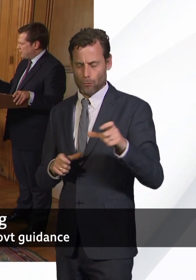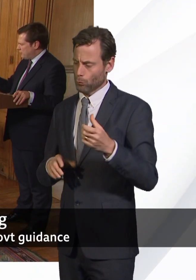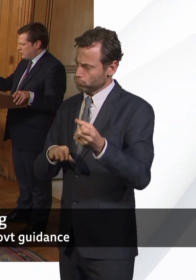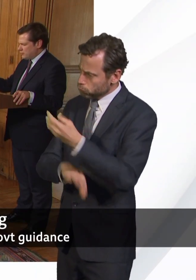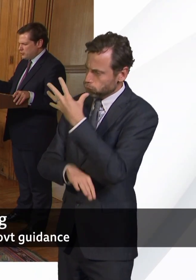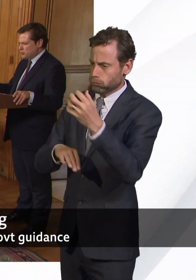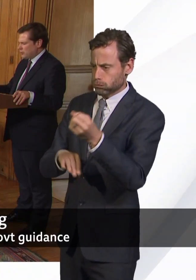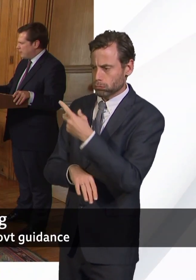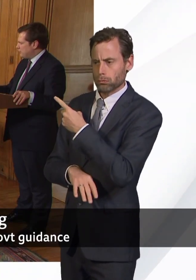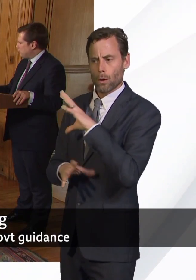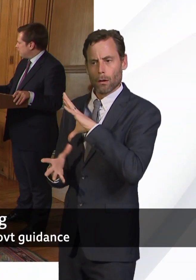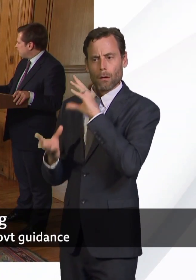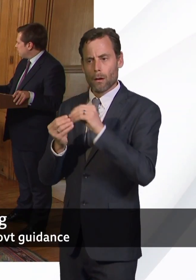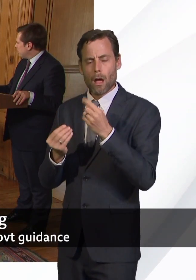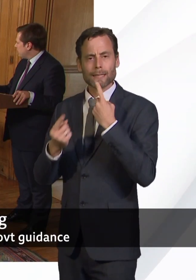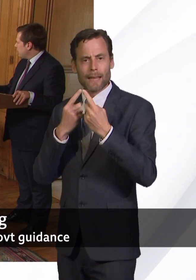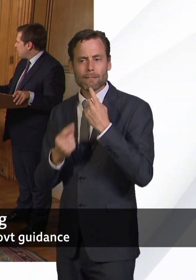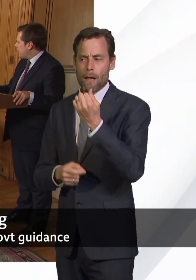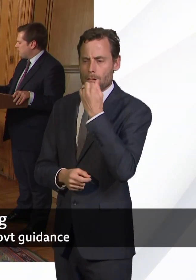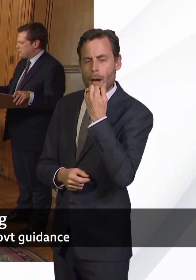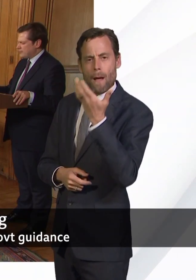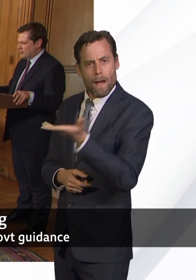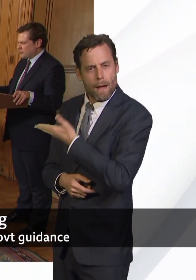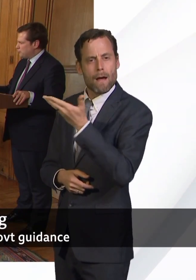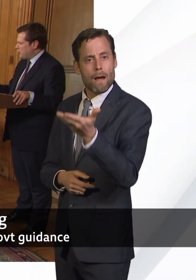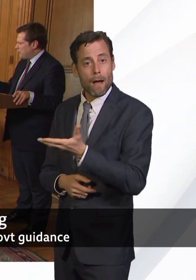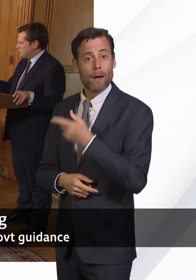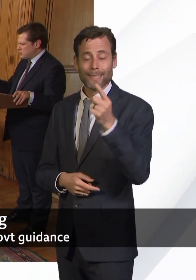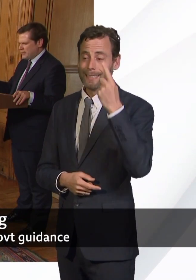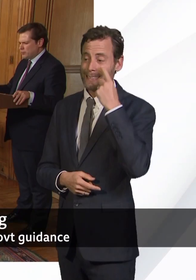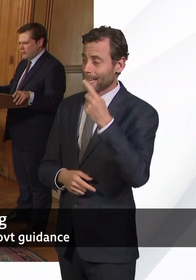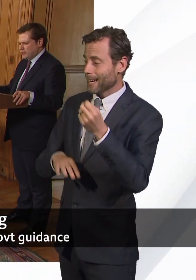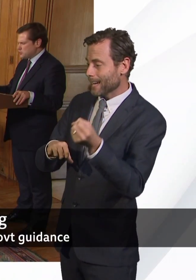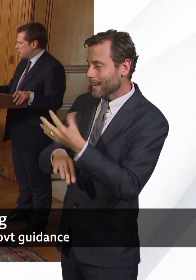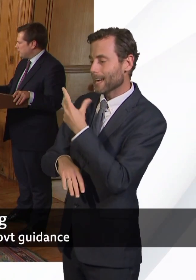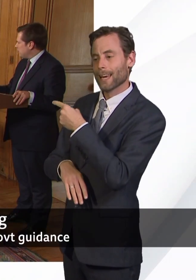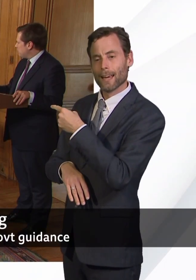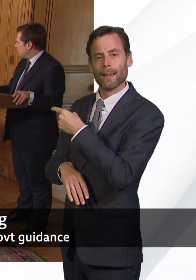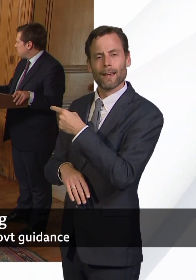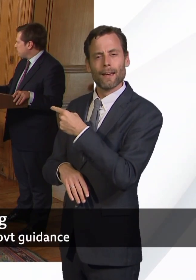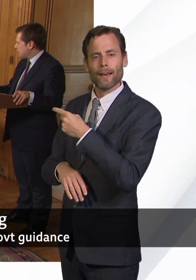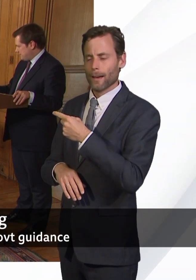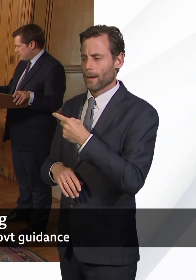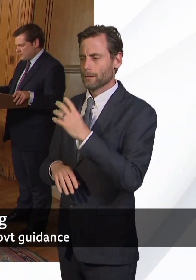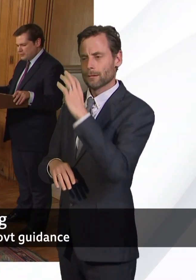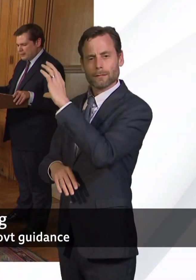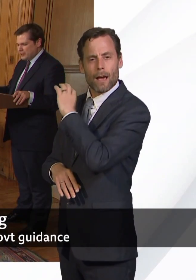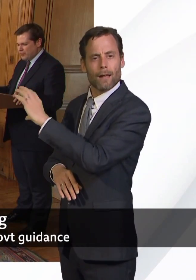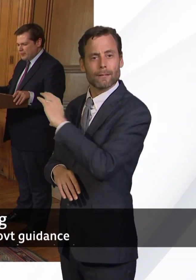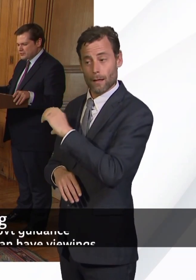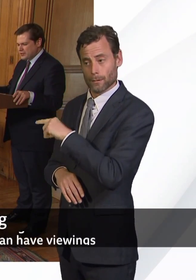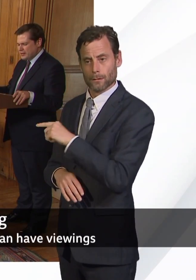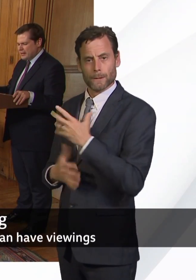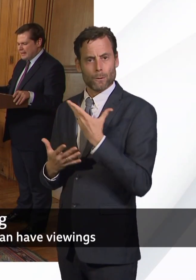can, and the new slides that you've seen this evening set out some further measures that I think will be very interesting for the public. Thank